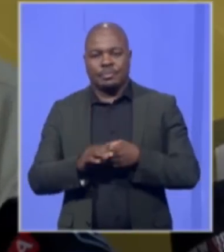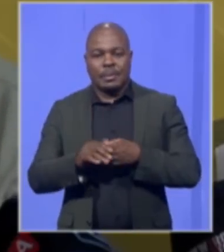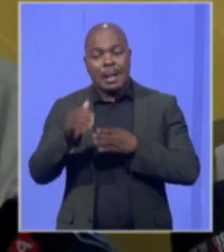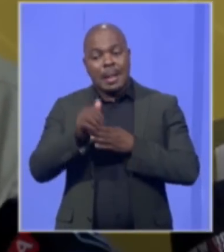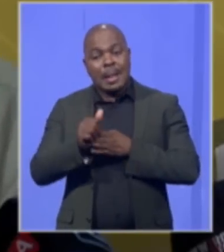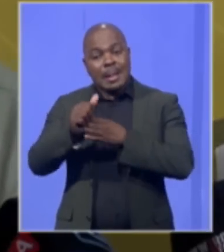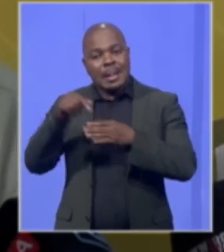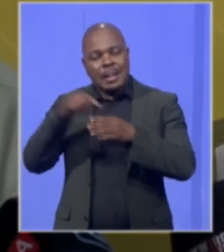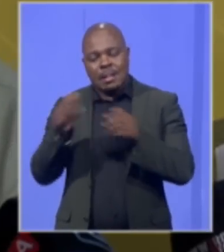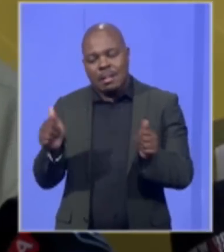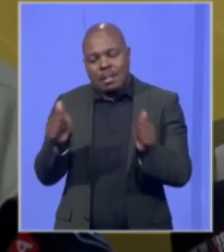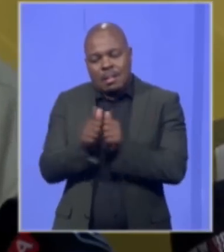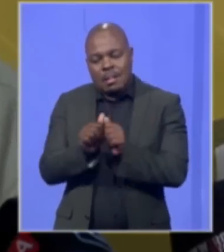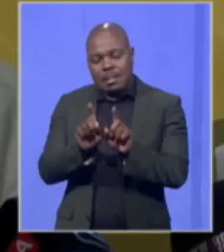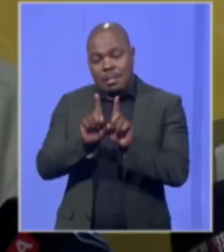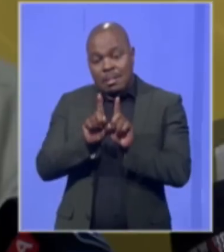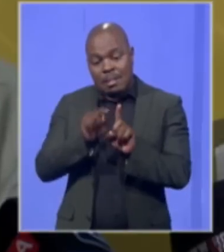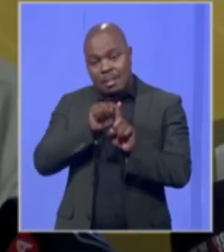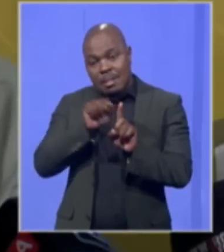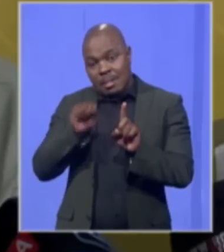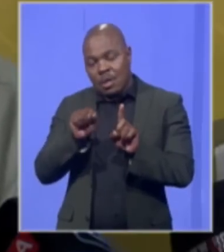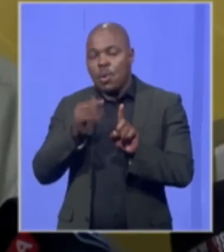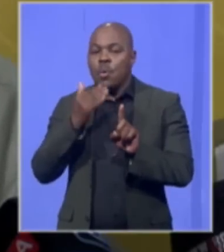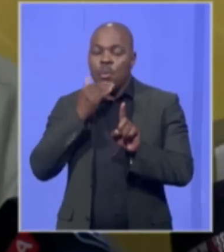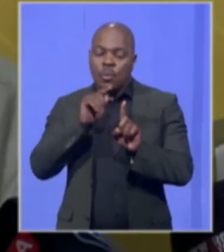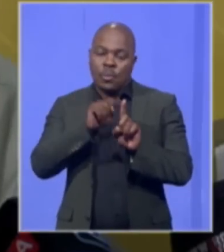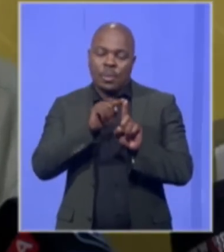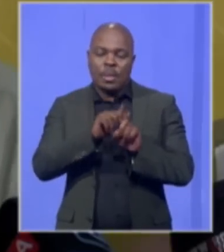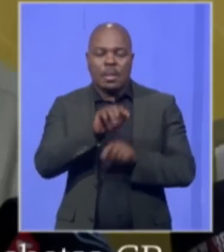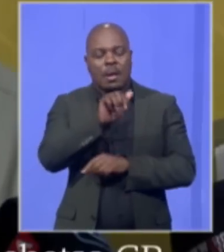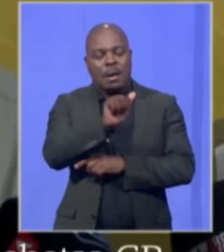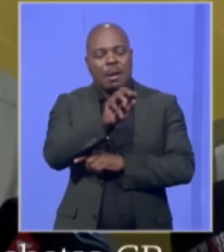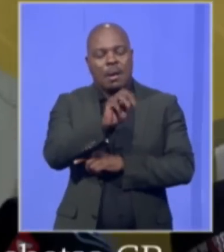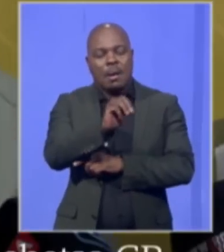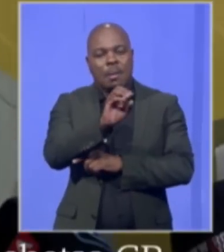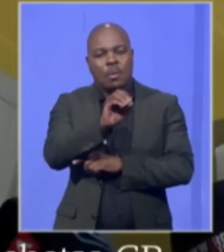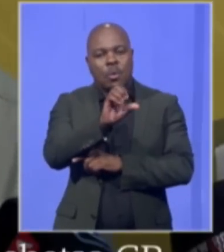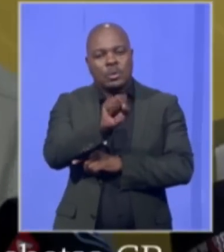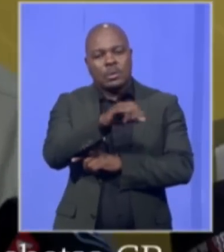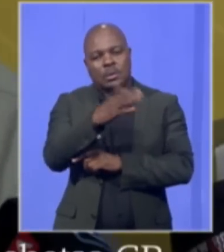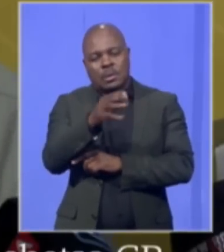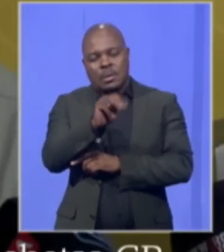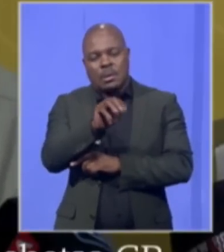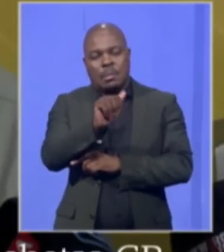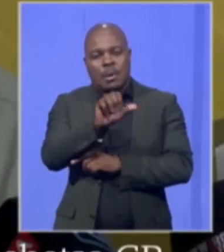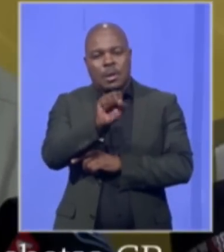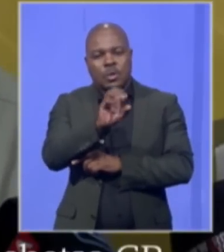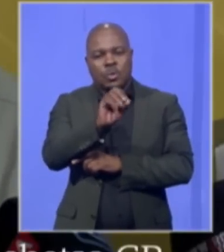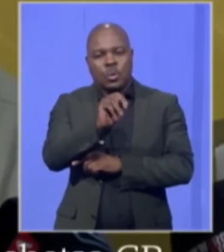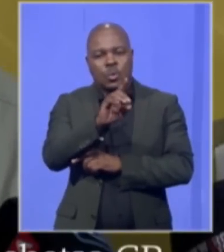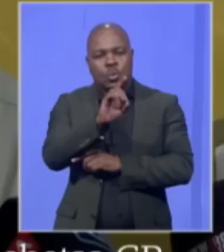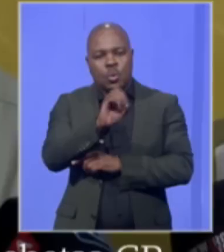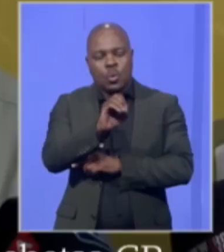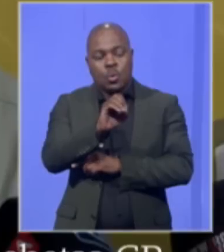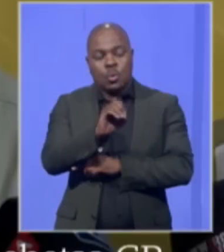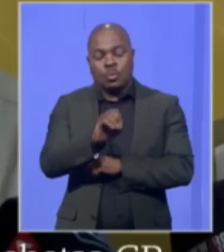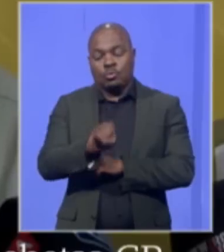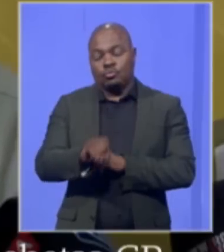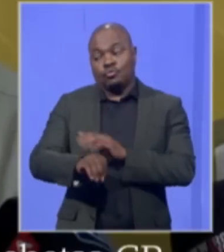as co-conveners by Comrade Amos Masondo on my immediate